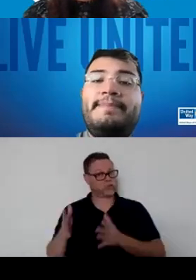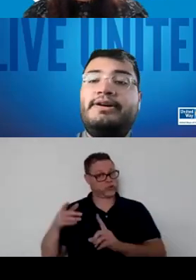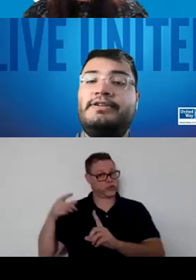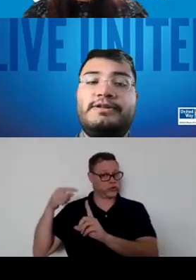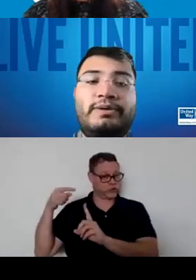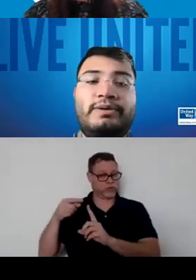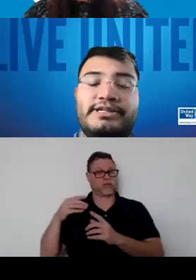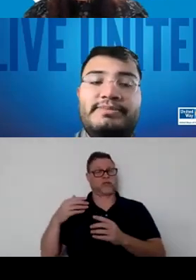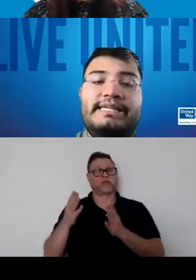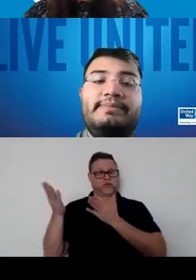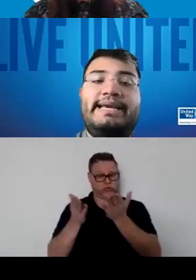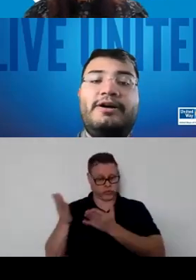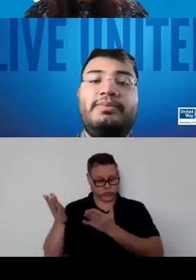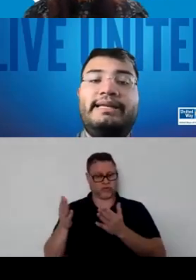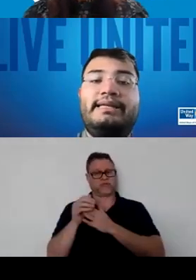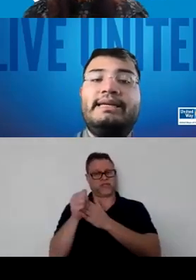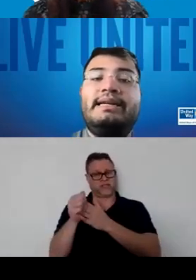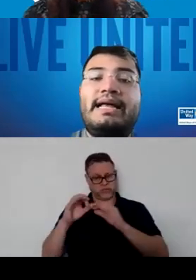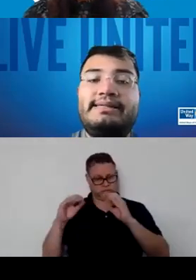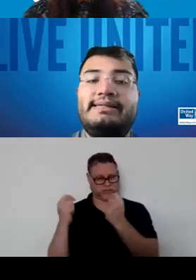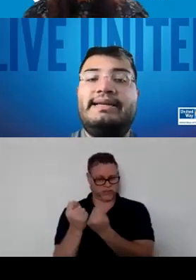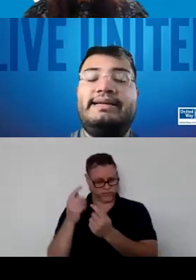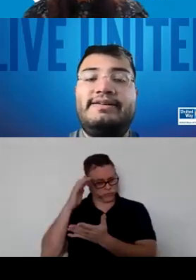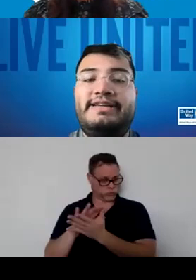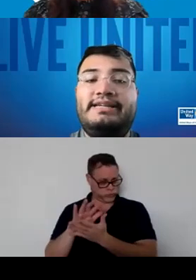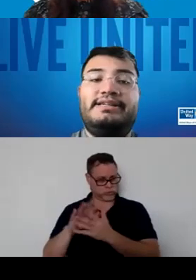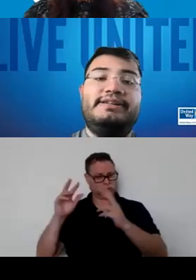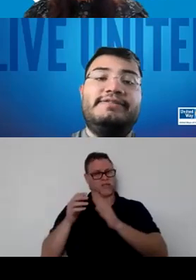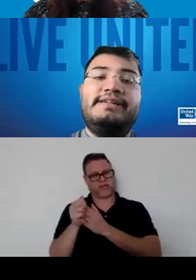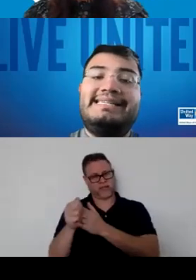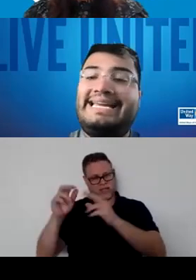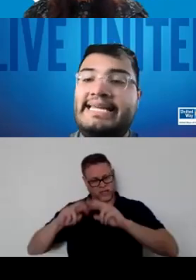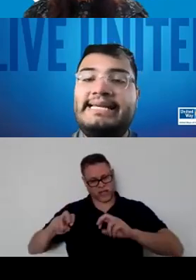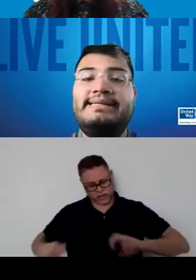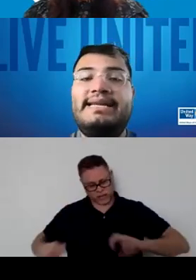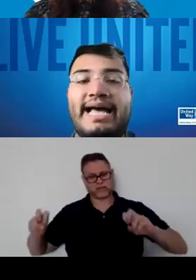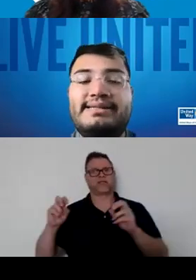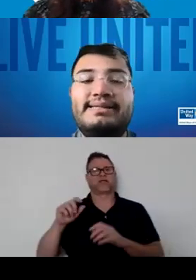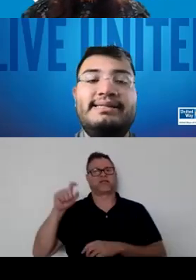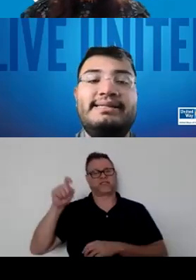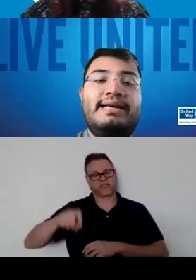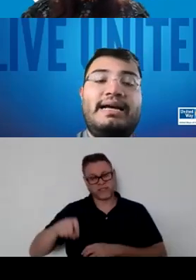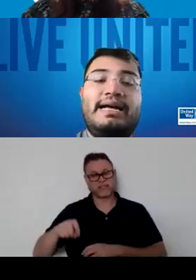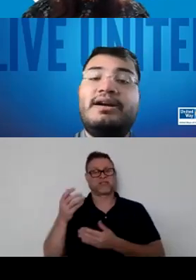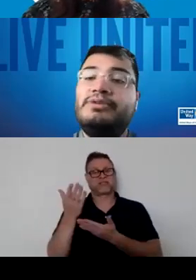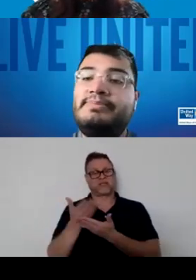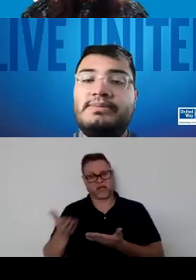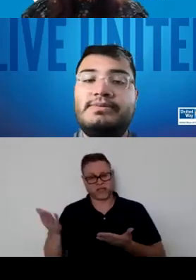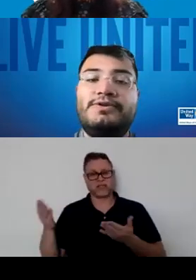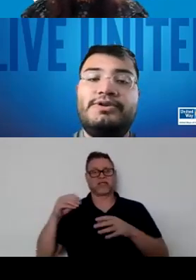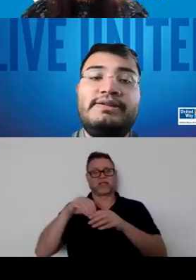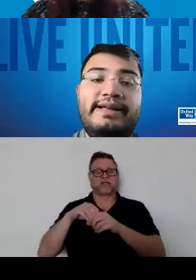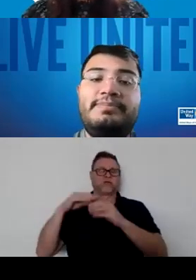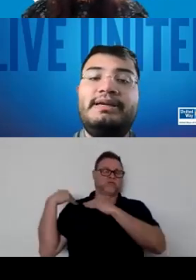a member of the school leadership team. They help lead the analysis and identification of site needs and assets, and are